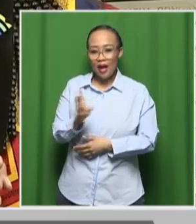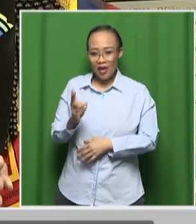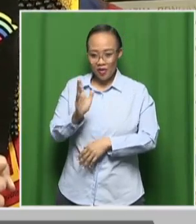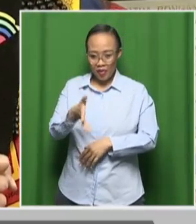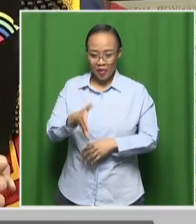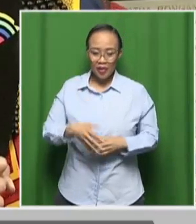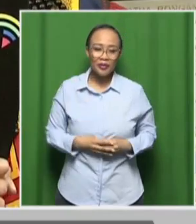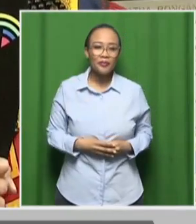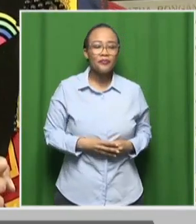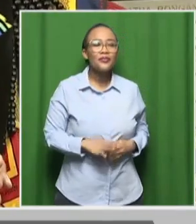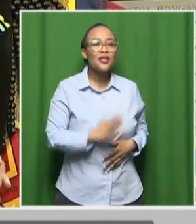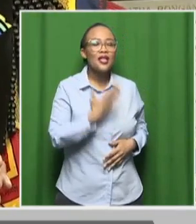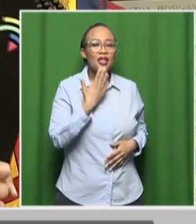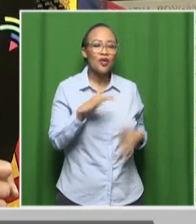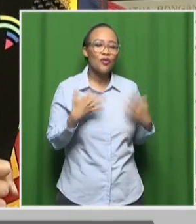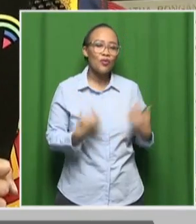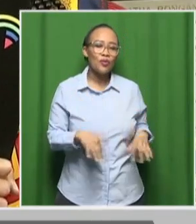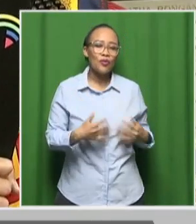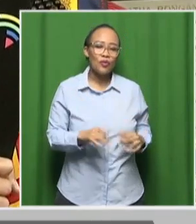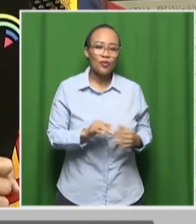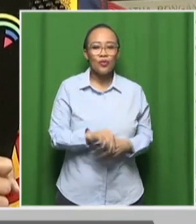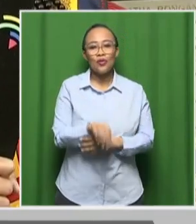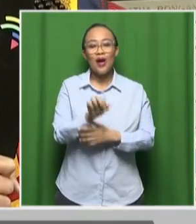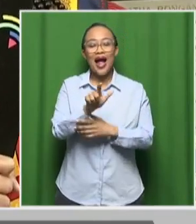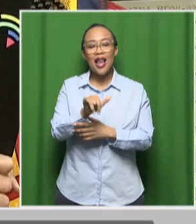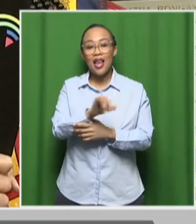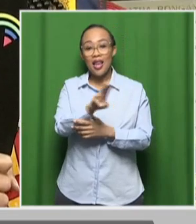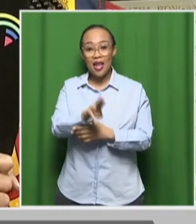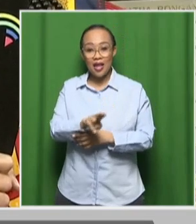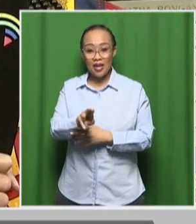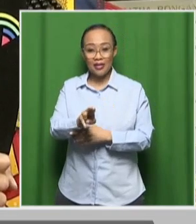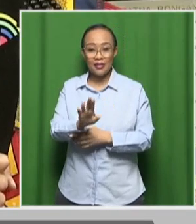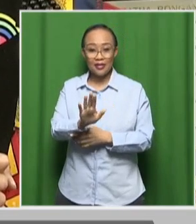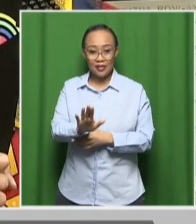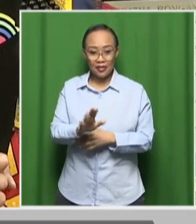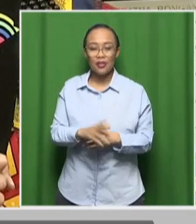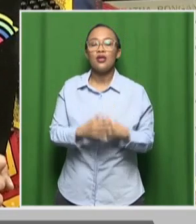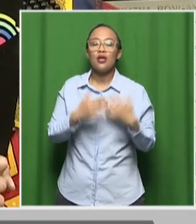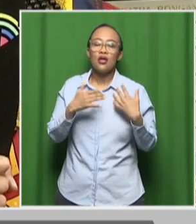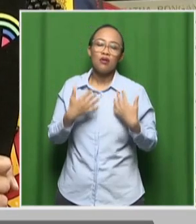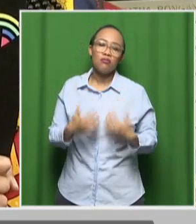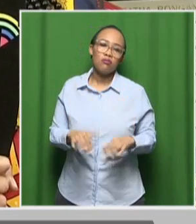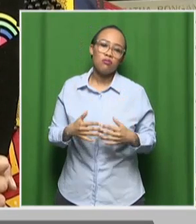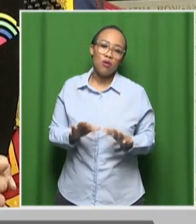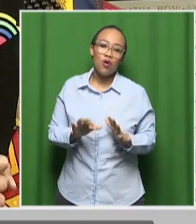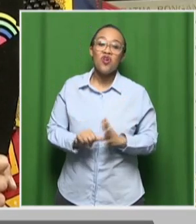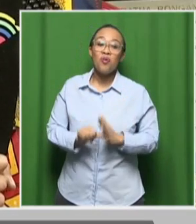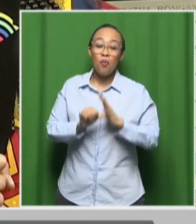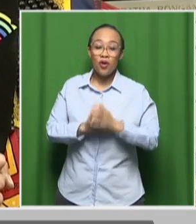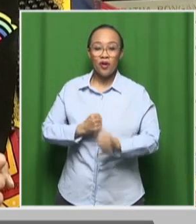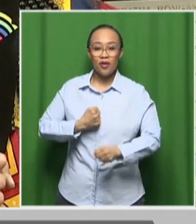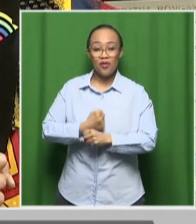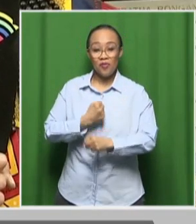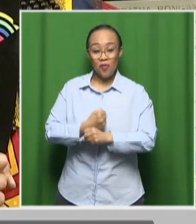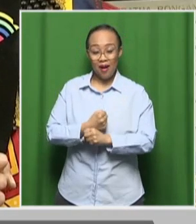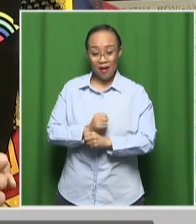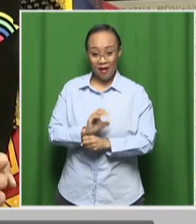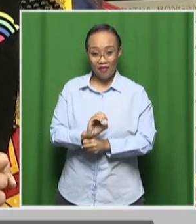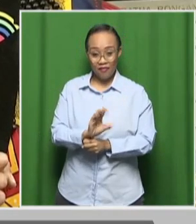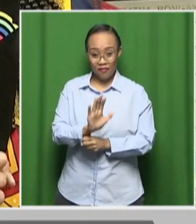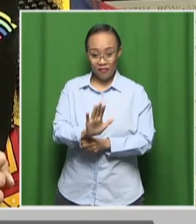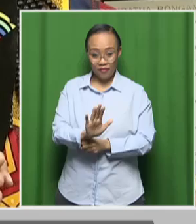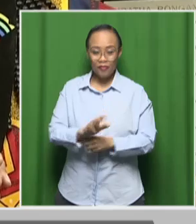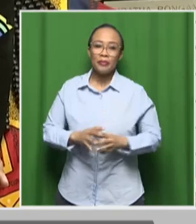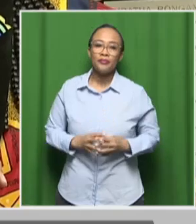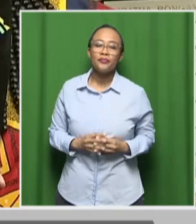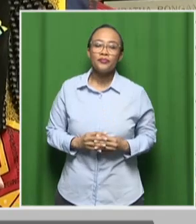Well, thank you so much, Liesel. And so important, this work. And, you know, it's one of those things that perhaps